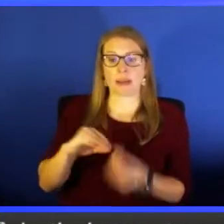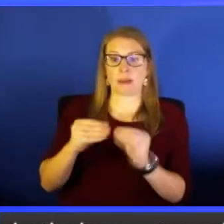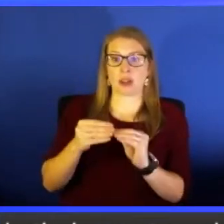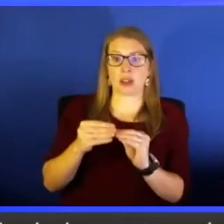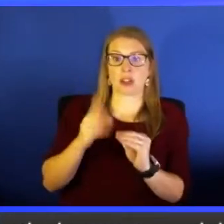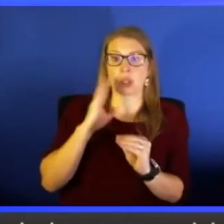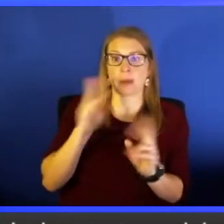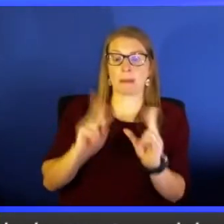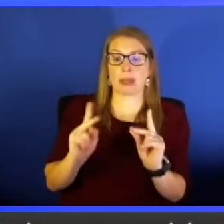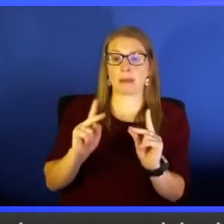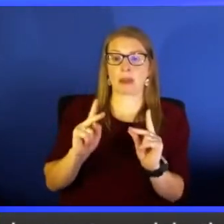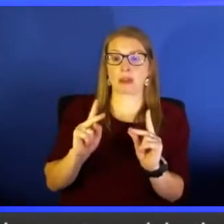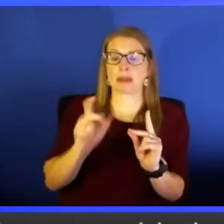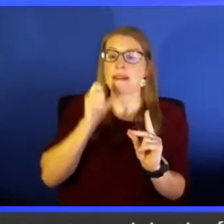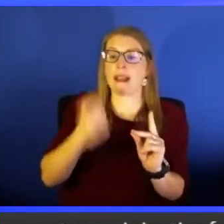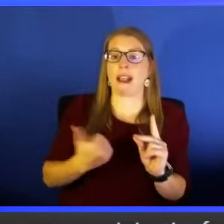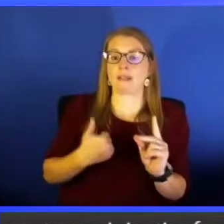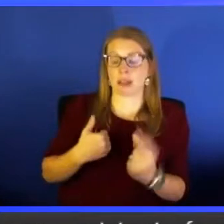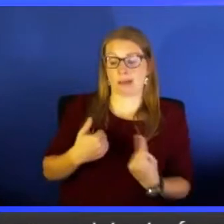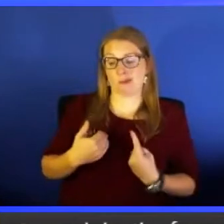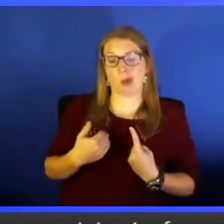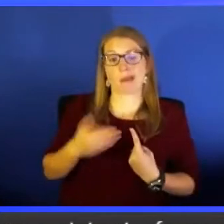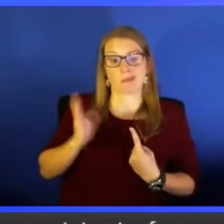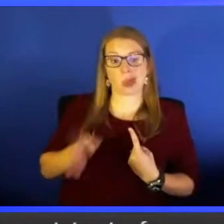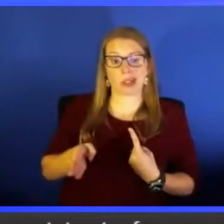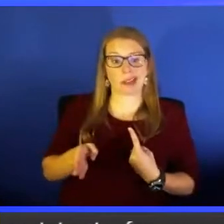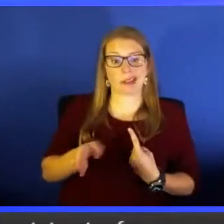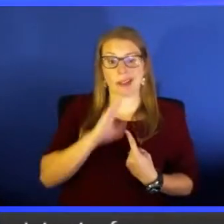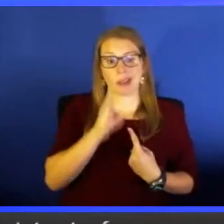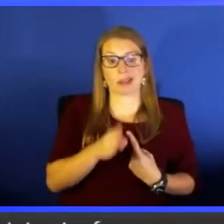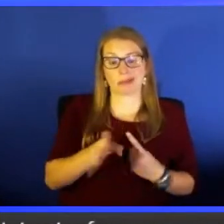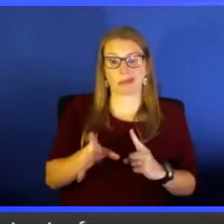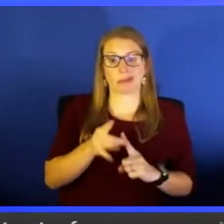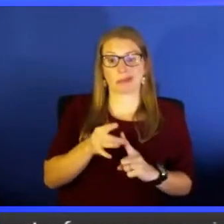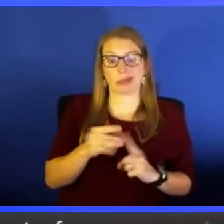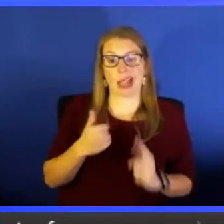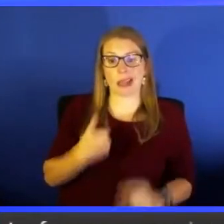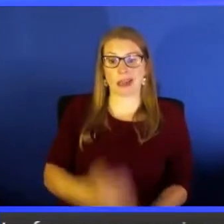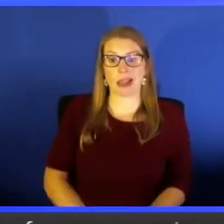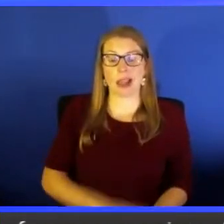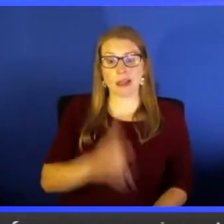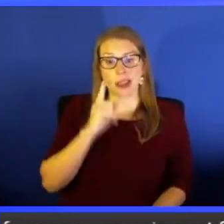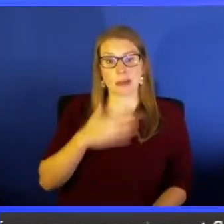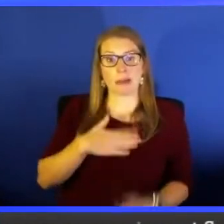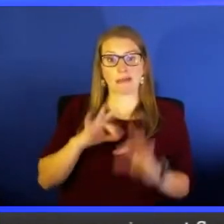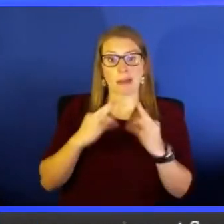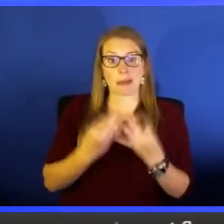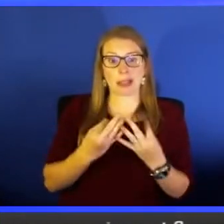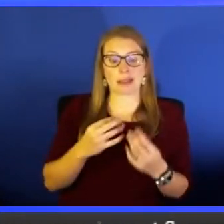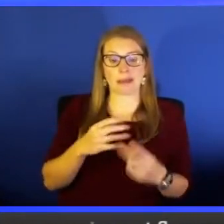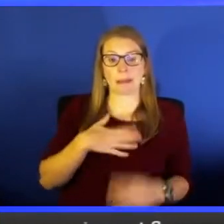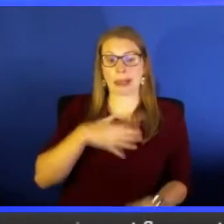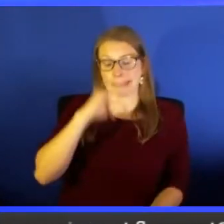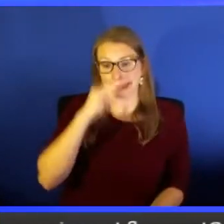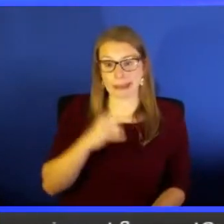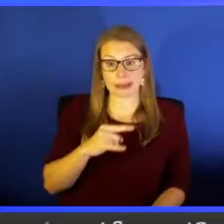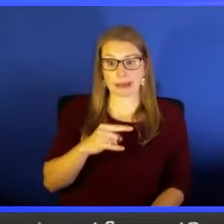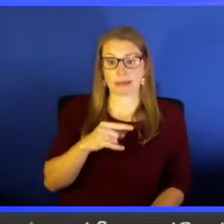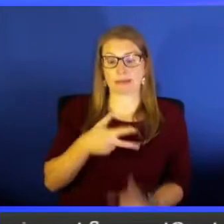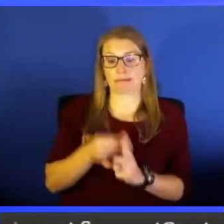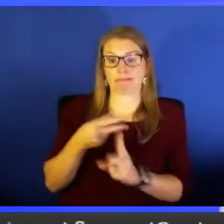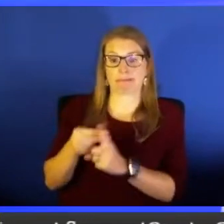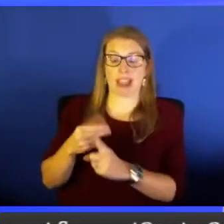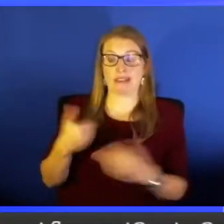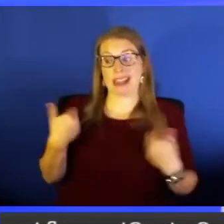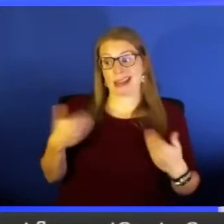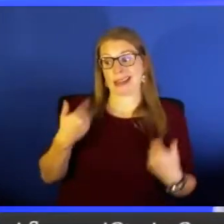have not had it. I'm one of those people. I believe my family is, my kids. And I have younger kids who are